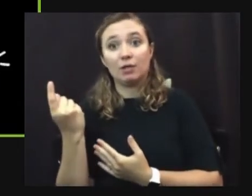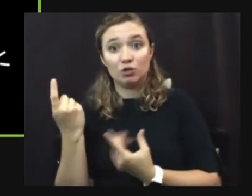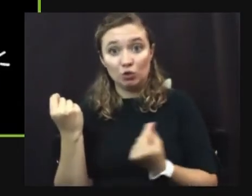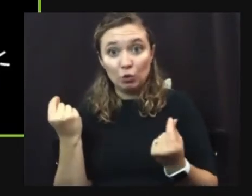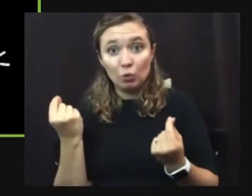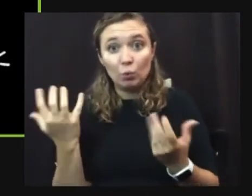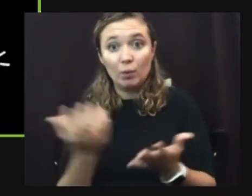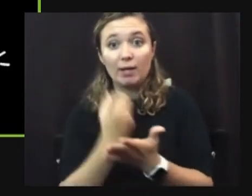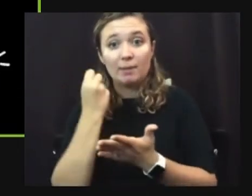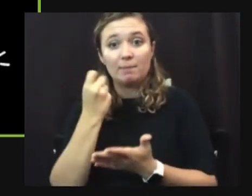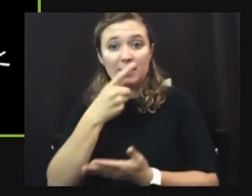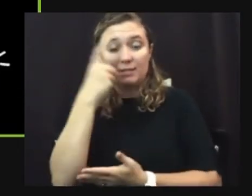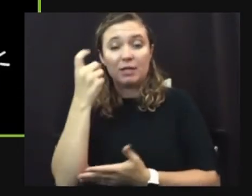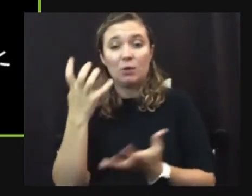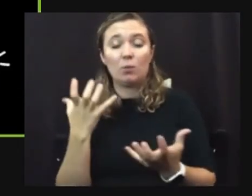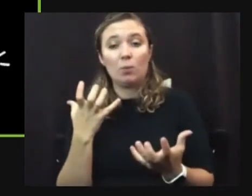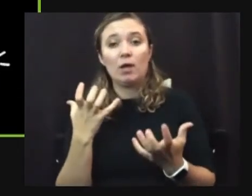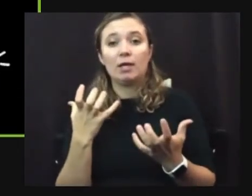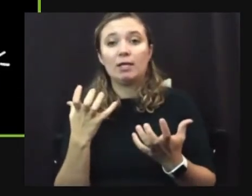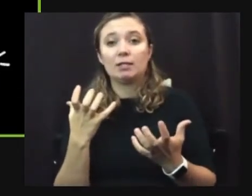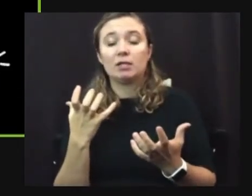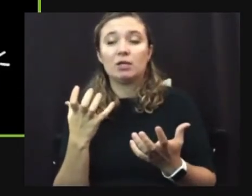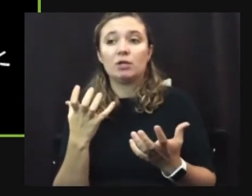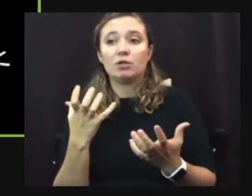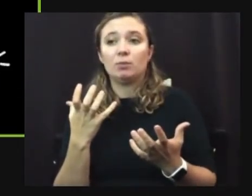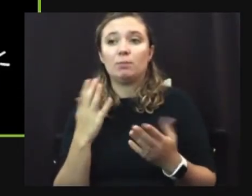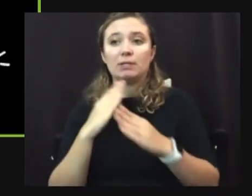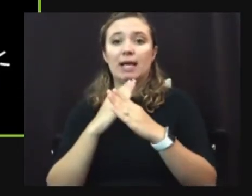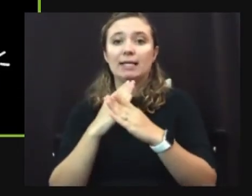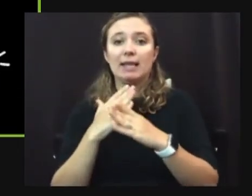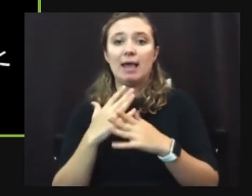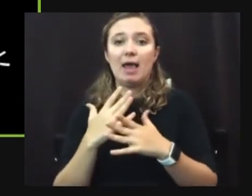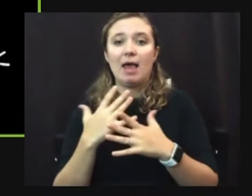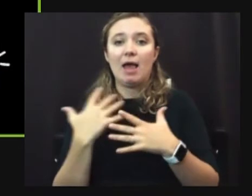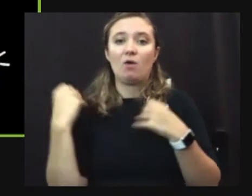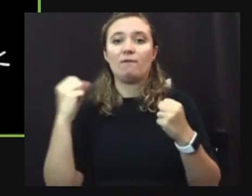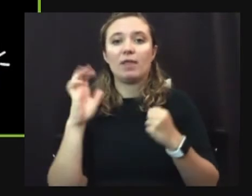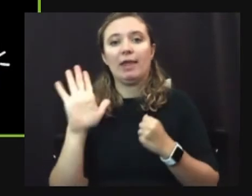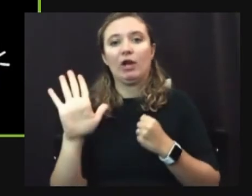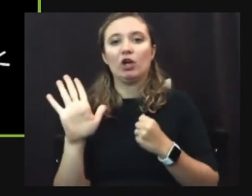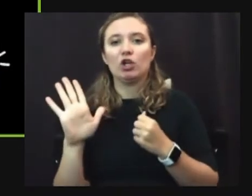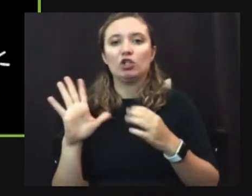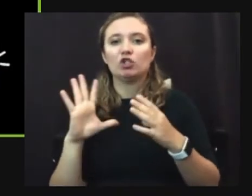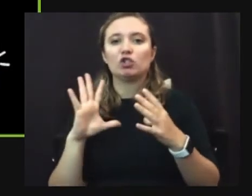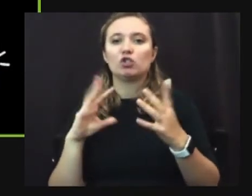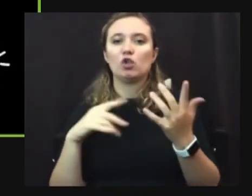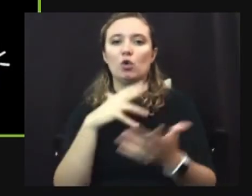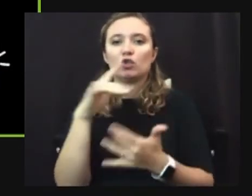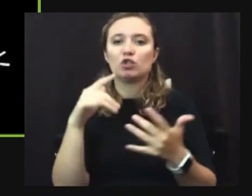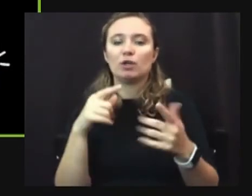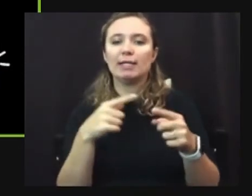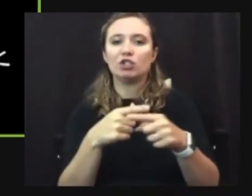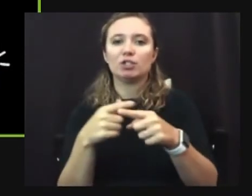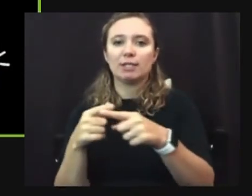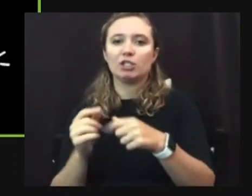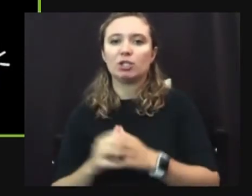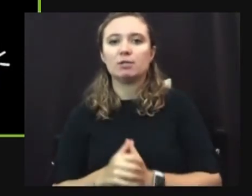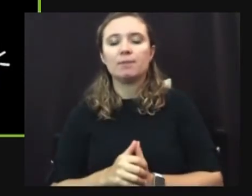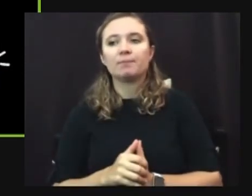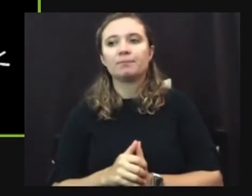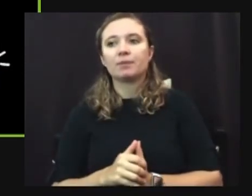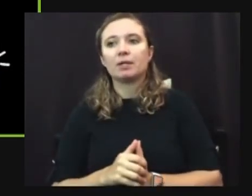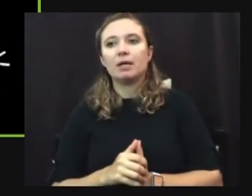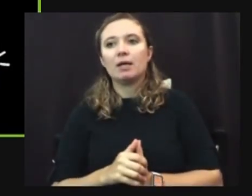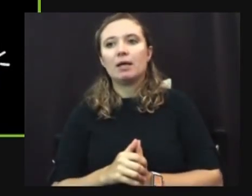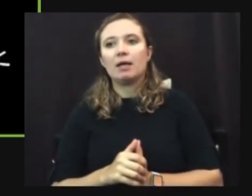to protect the health of their social intersections. And so they make decisions based on their empathy, and